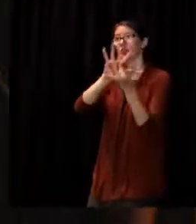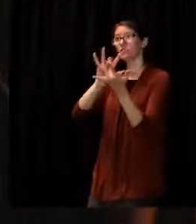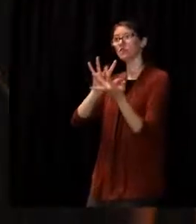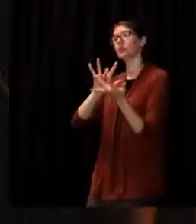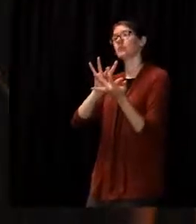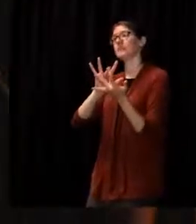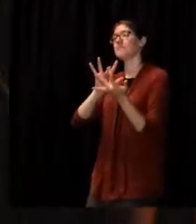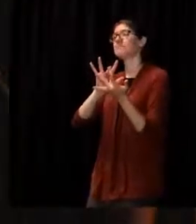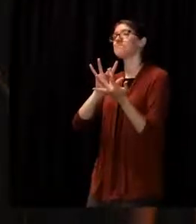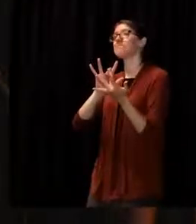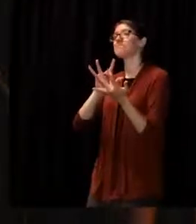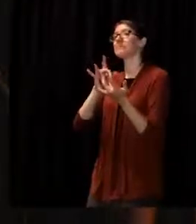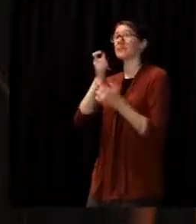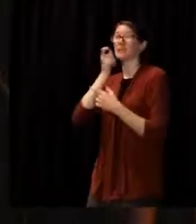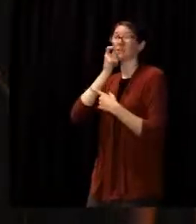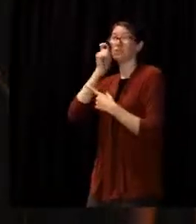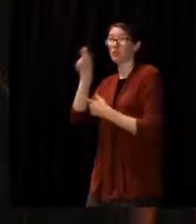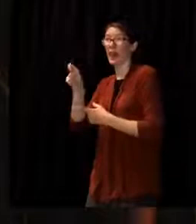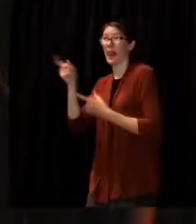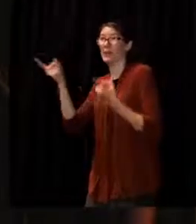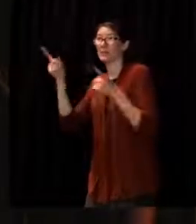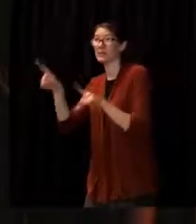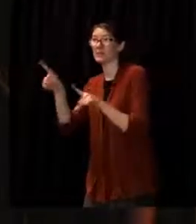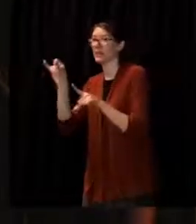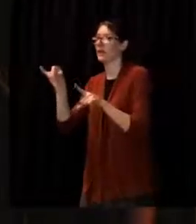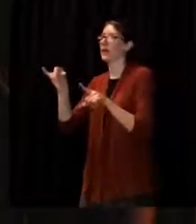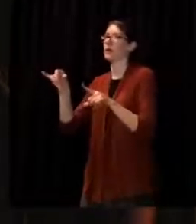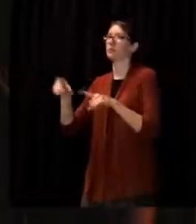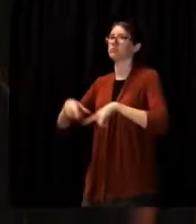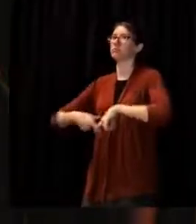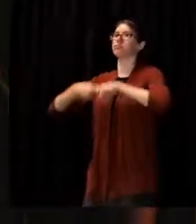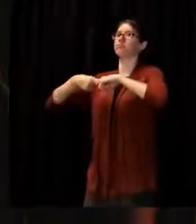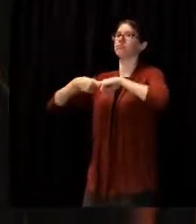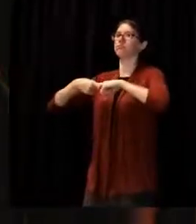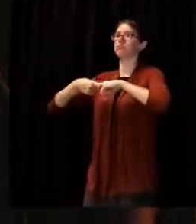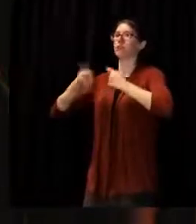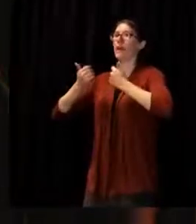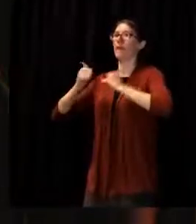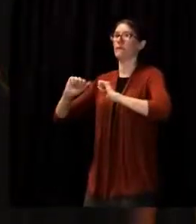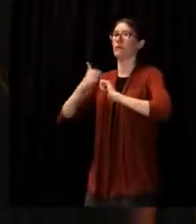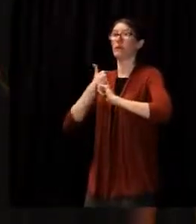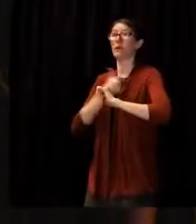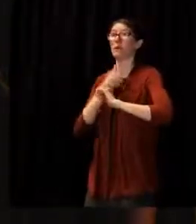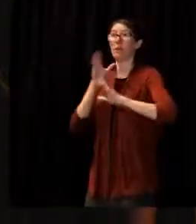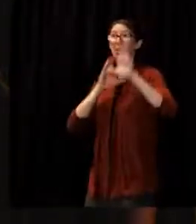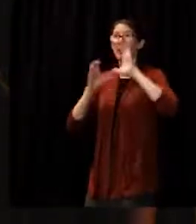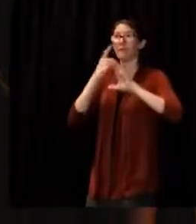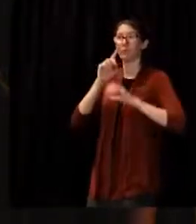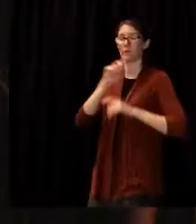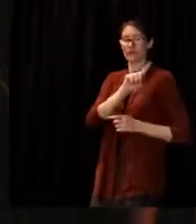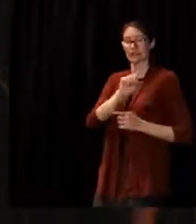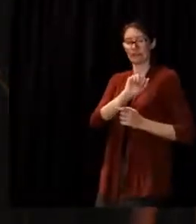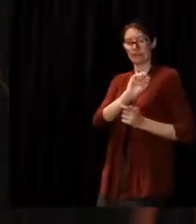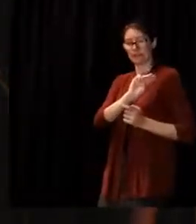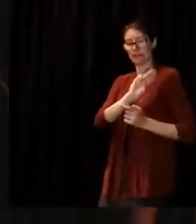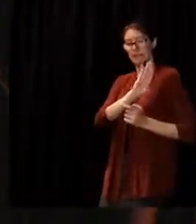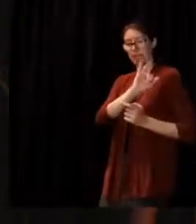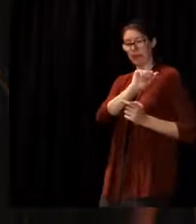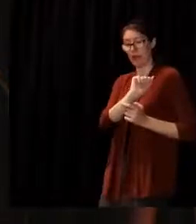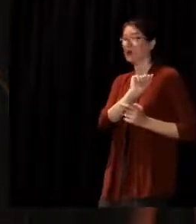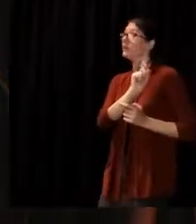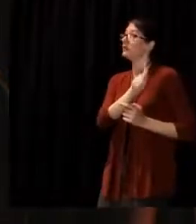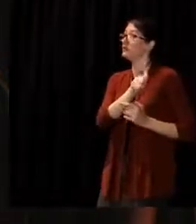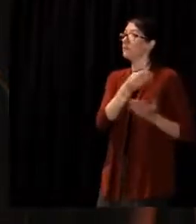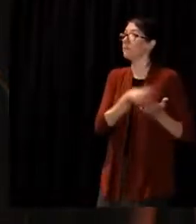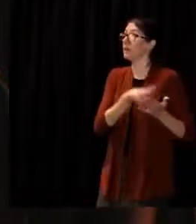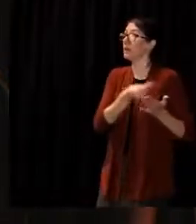Back when Ukraine happened, that was sort of an interruption to an effort that we were looking at doing with Zambia. And we needed a lot of money for Zambia,